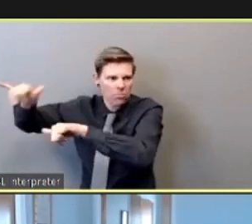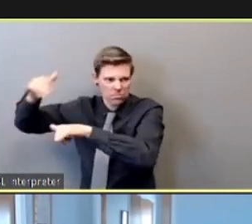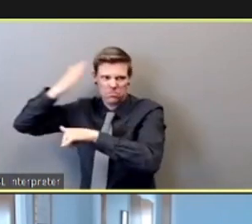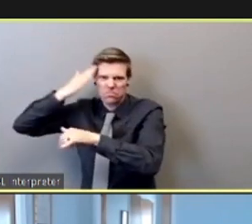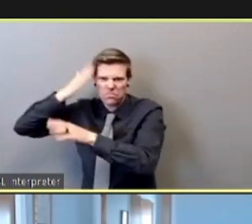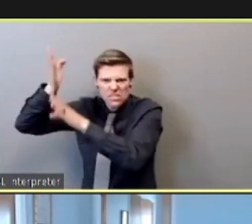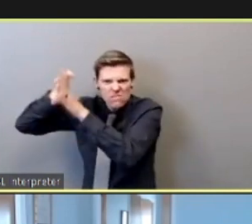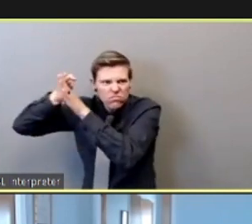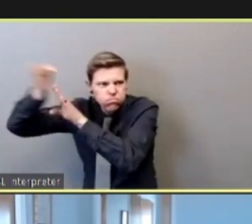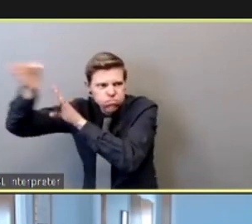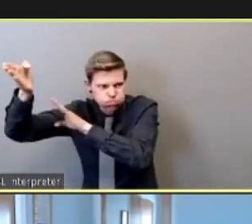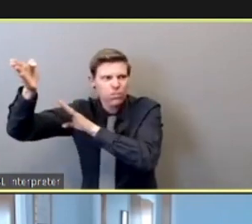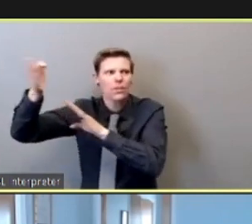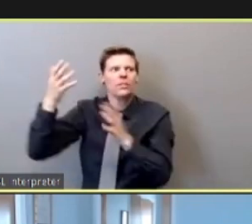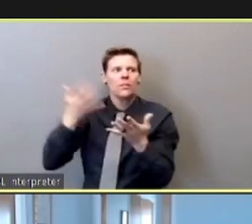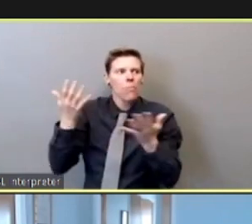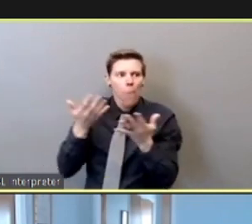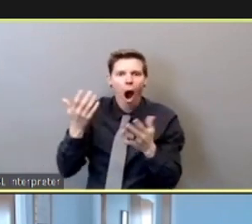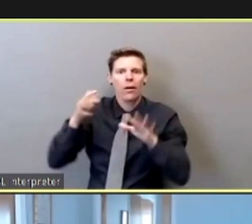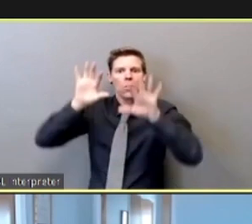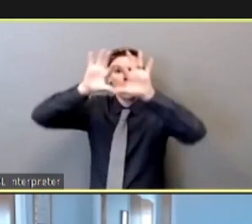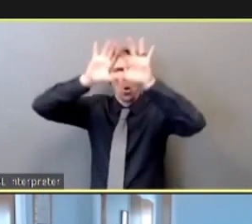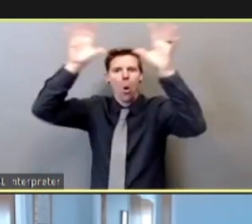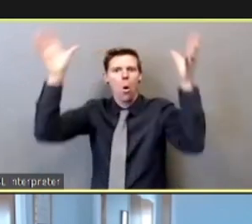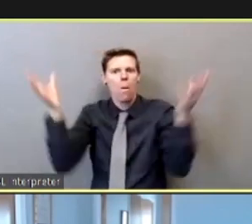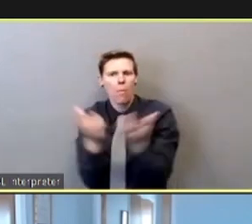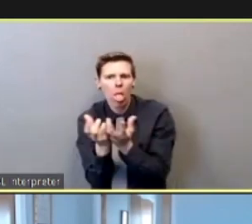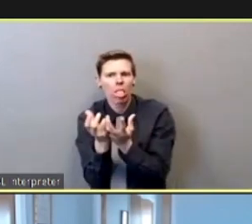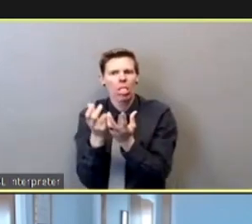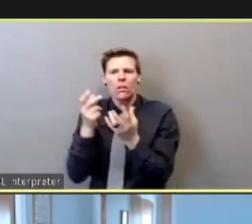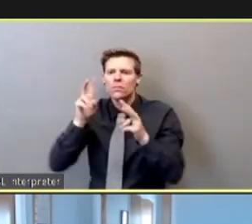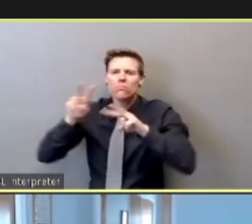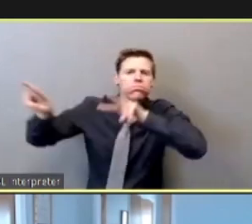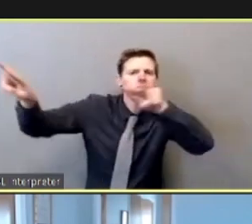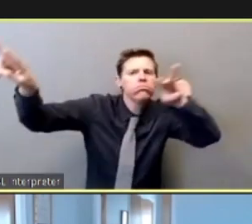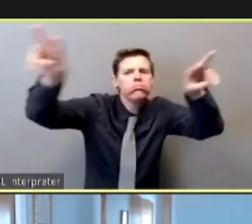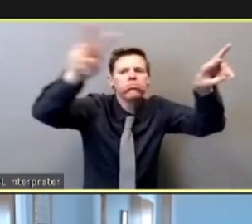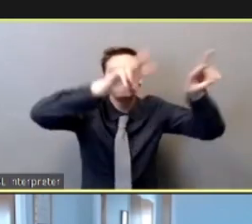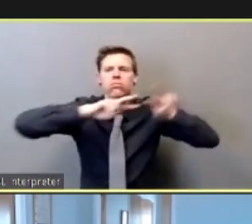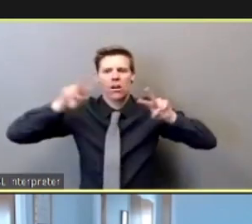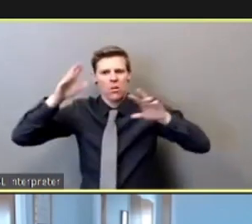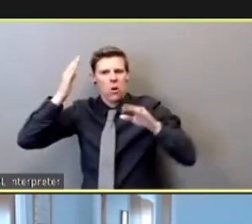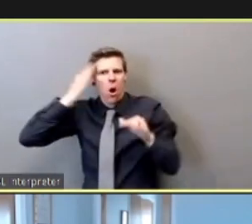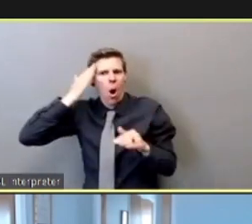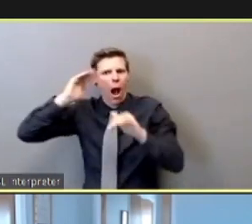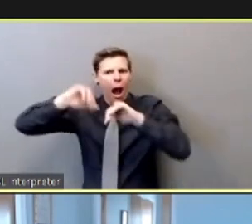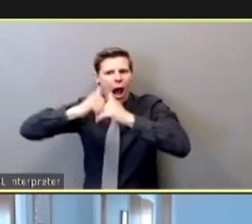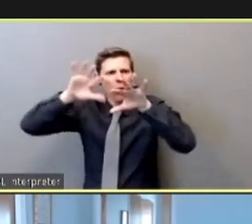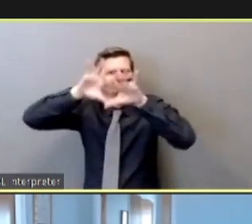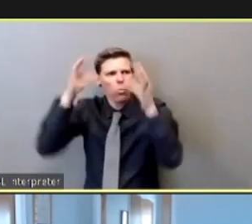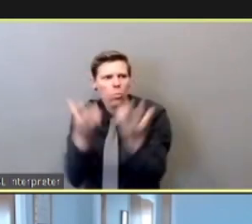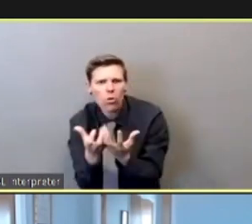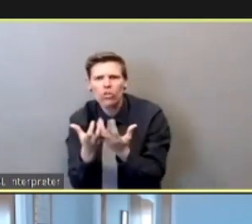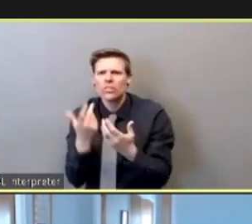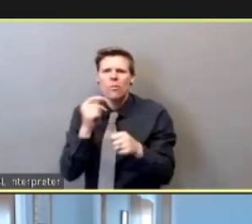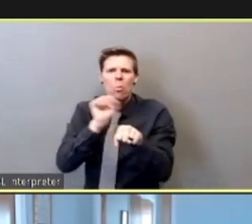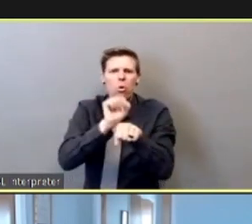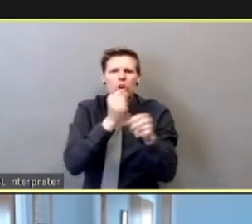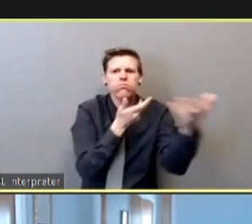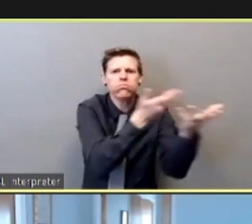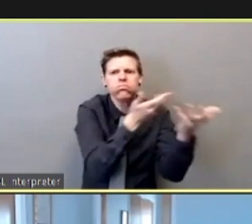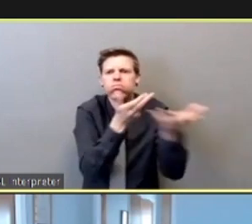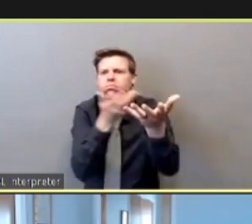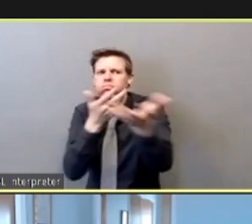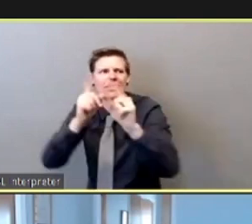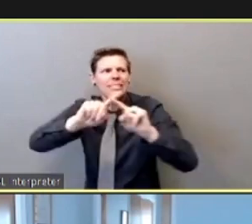health. She most recently served as the CDC Ethiopia country director and returned home to the United